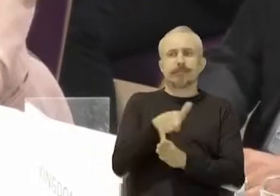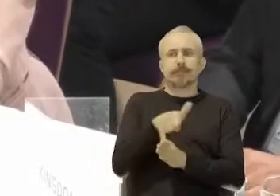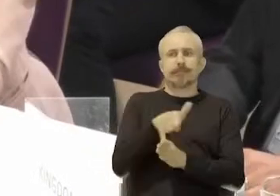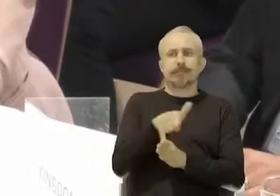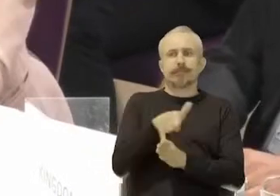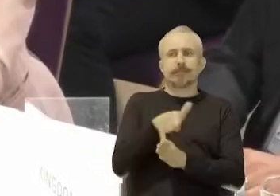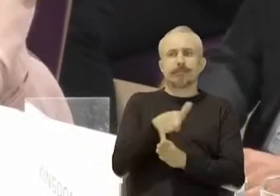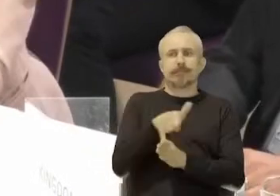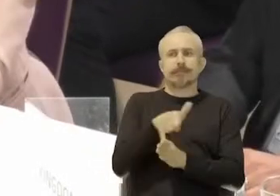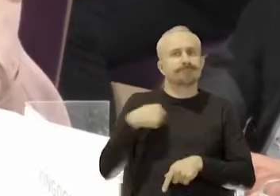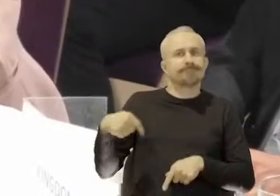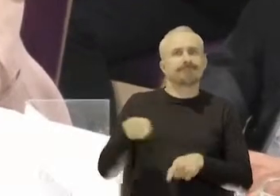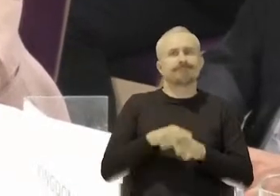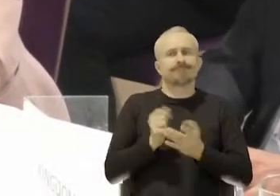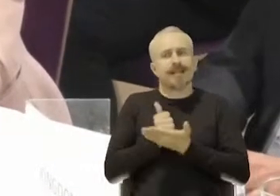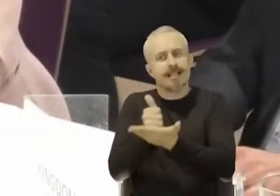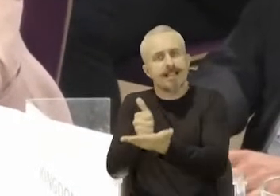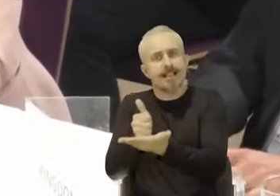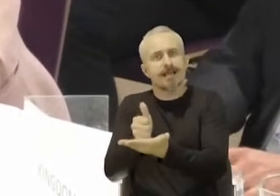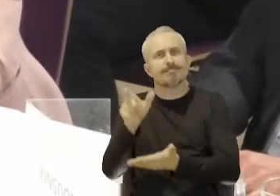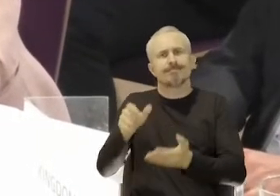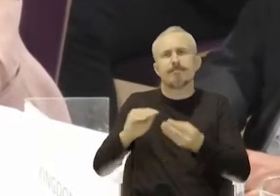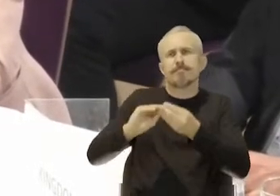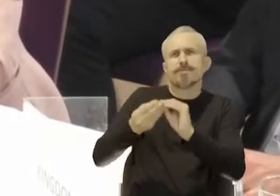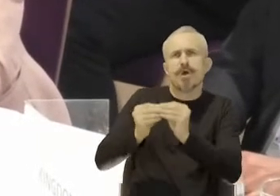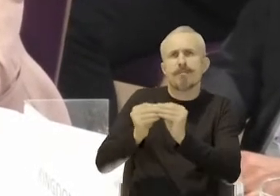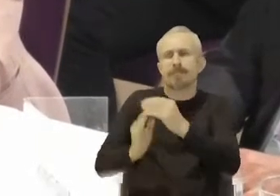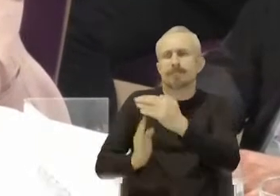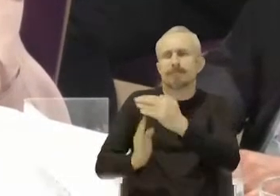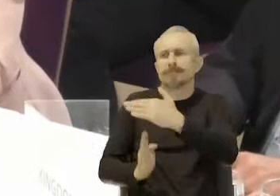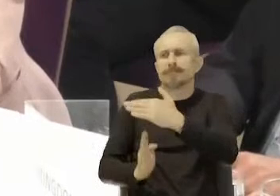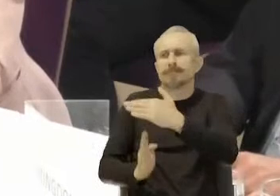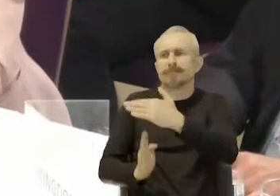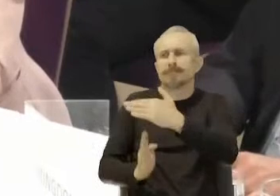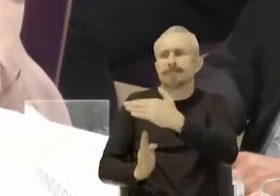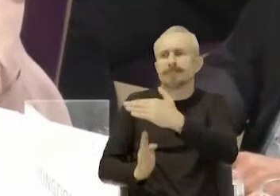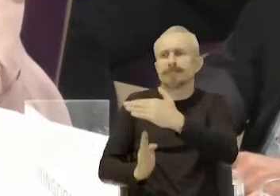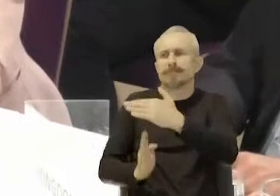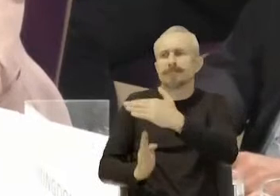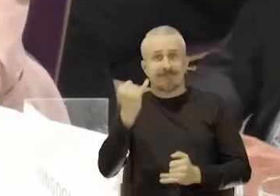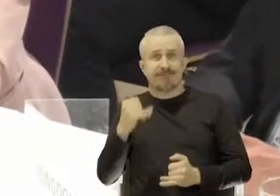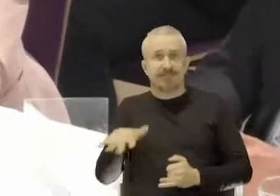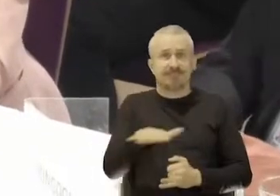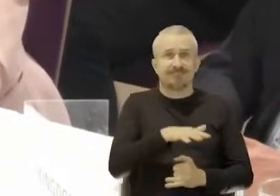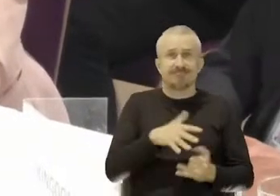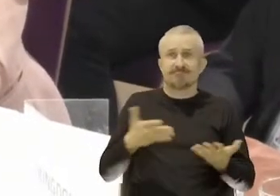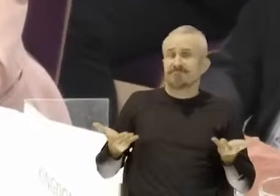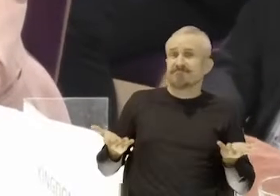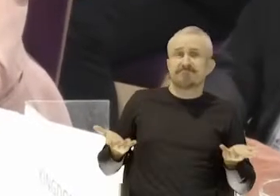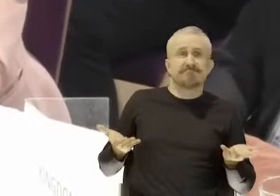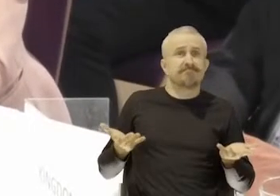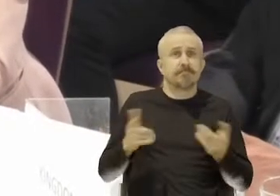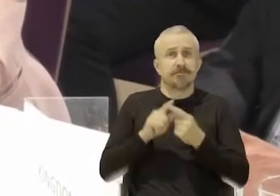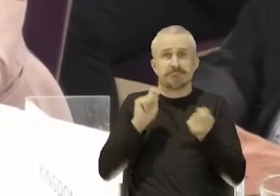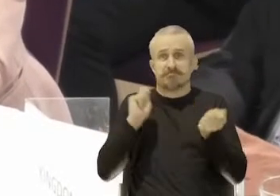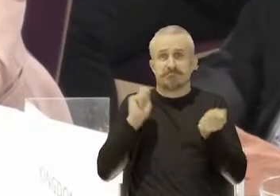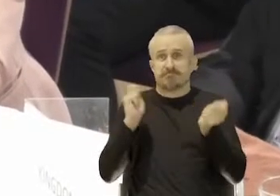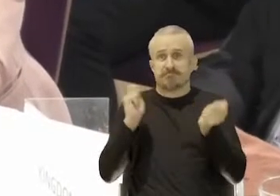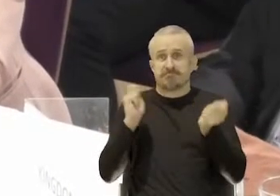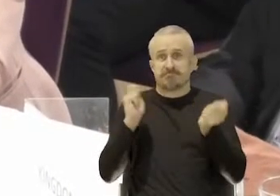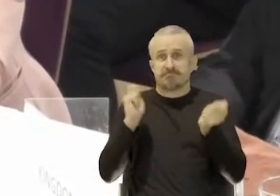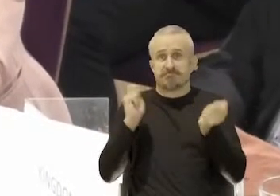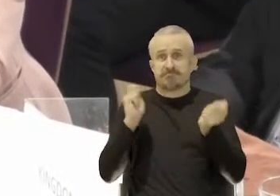The point is to put certain issues on hold. Without mitigating these problems, we will